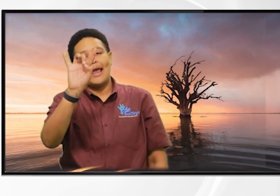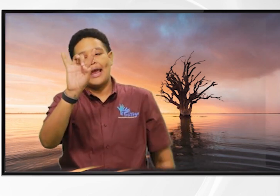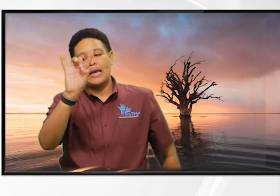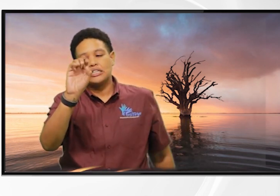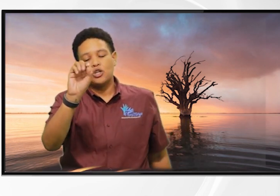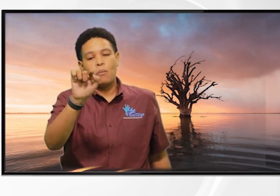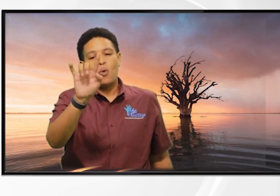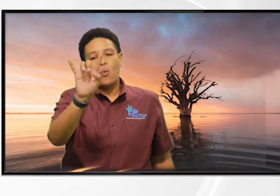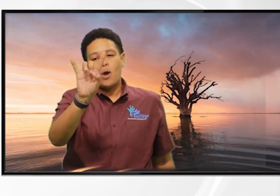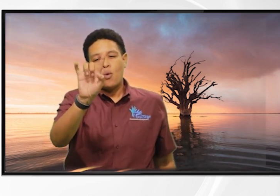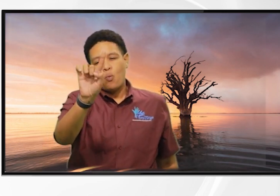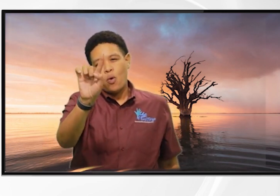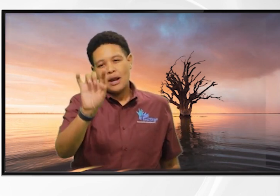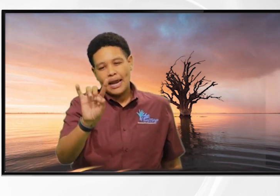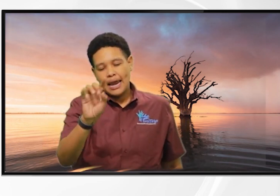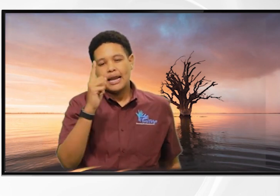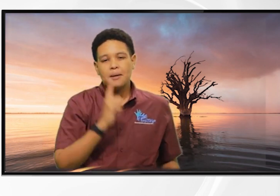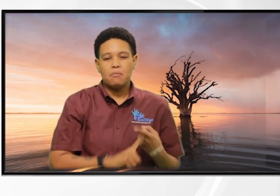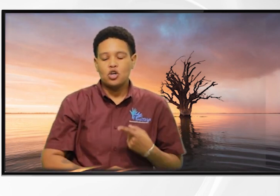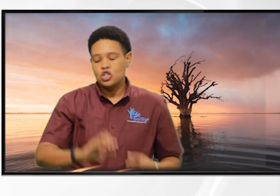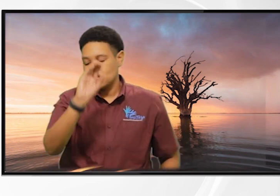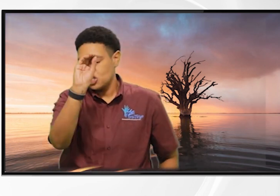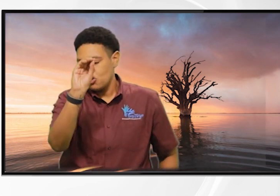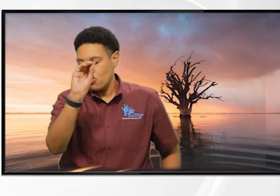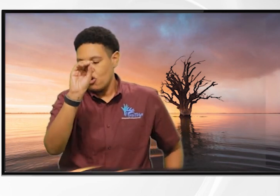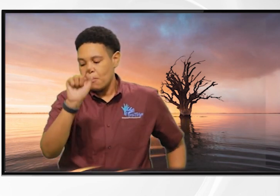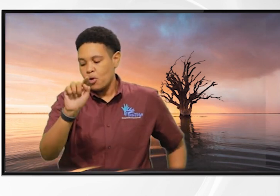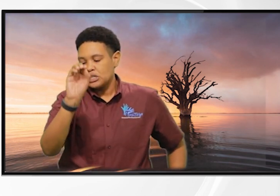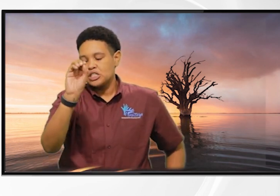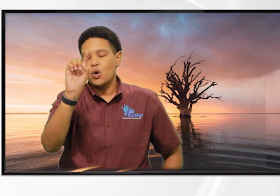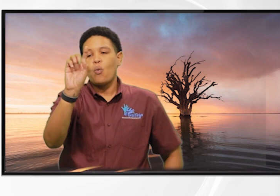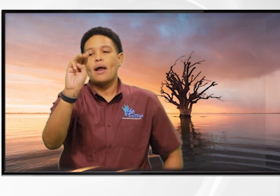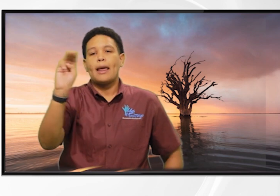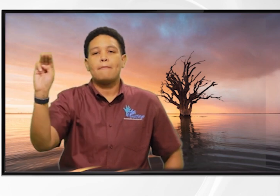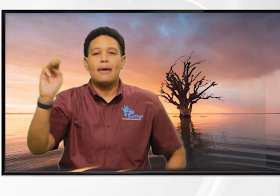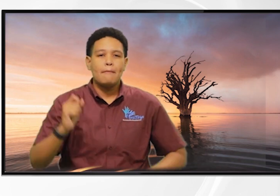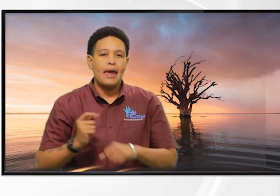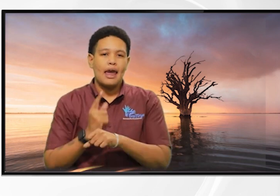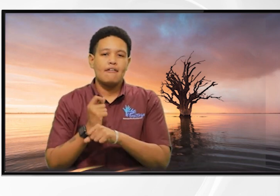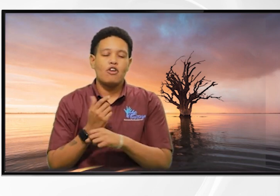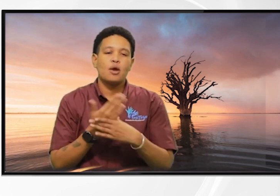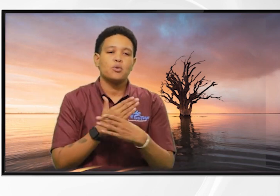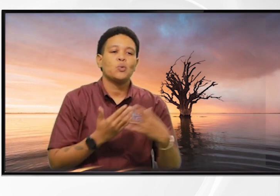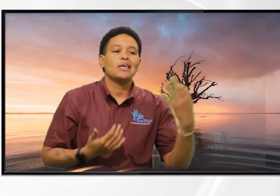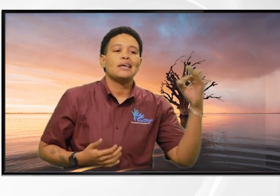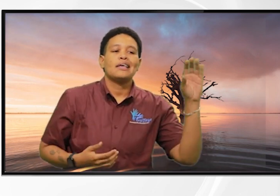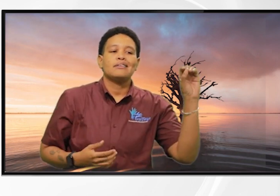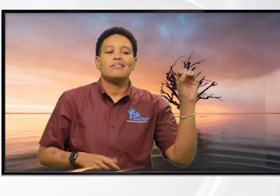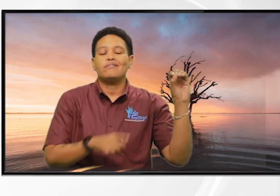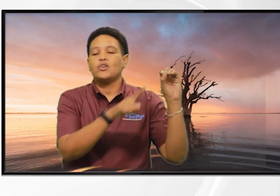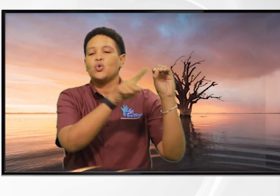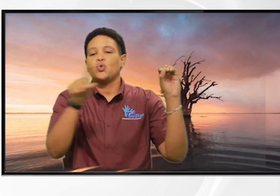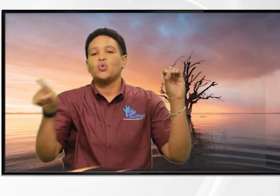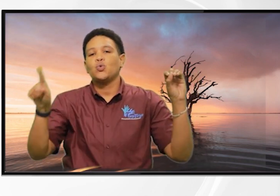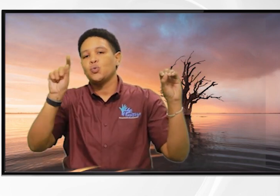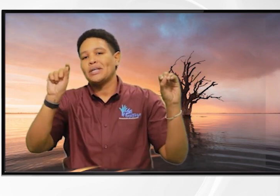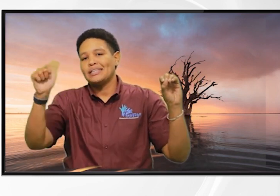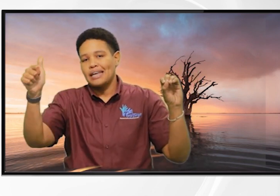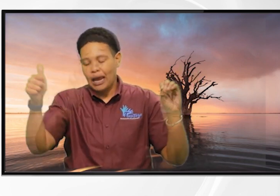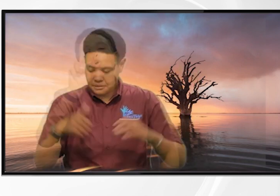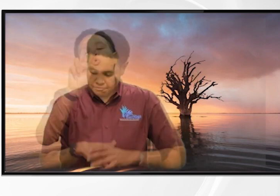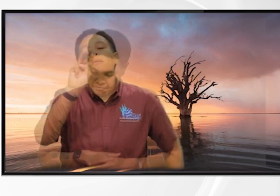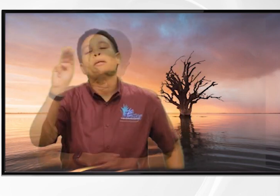0.18 plus 0.01 millimeter per year between 1950 and